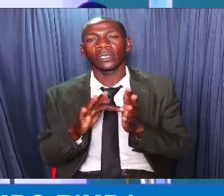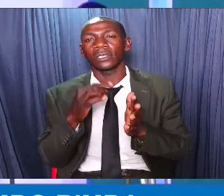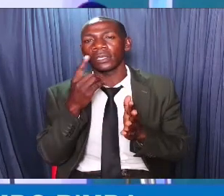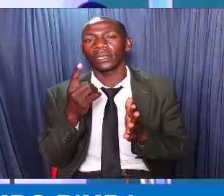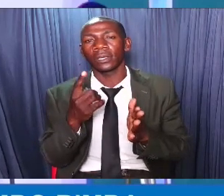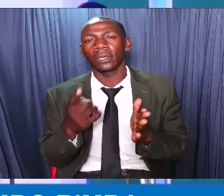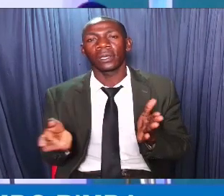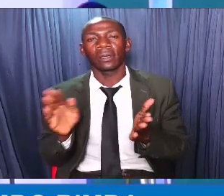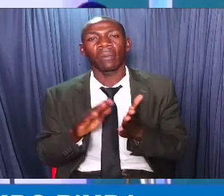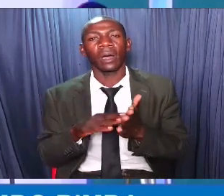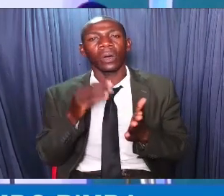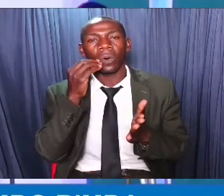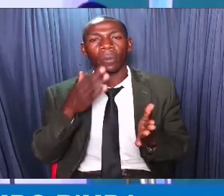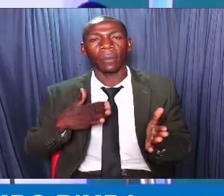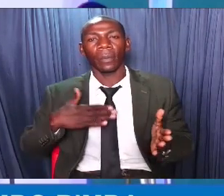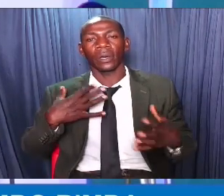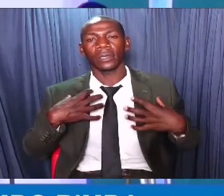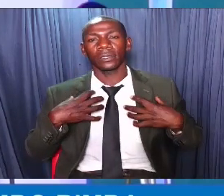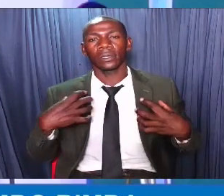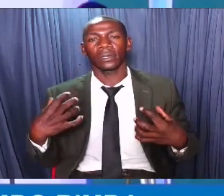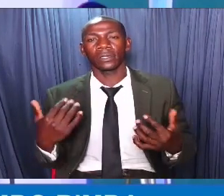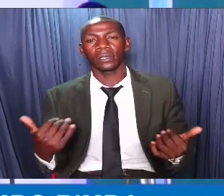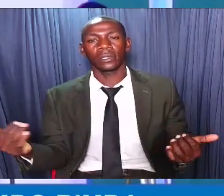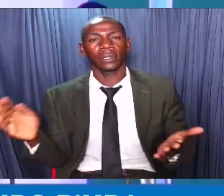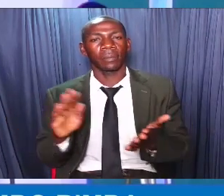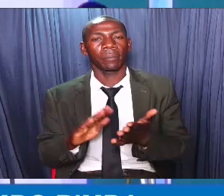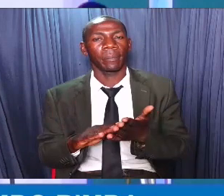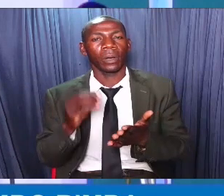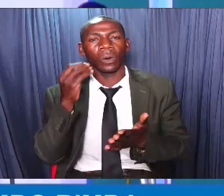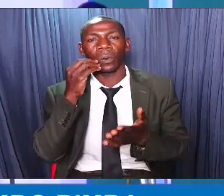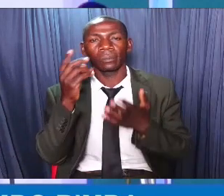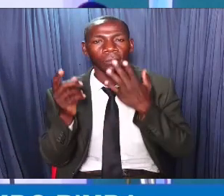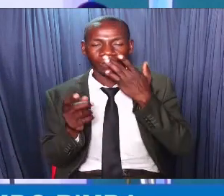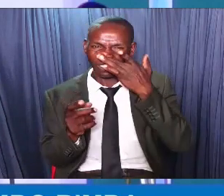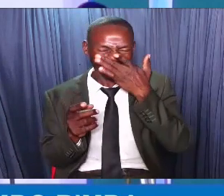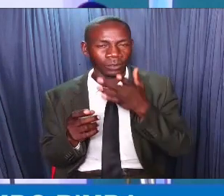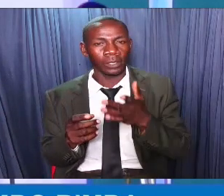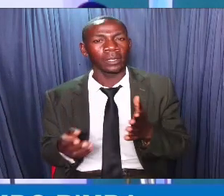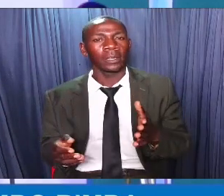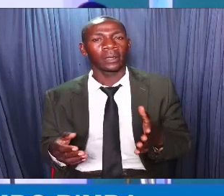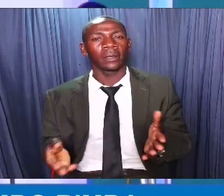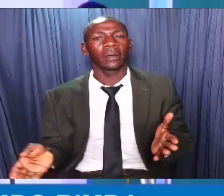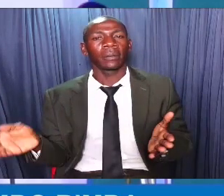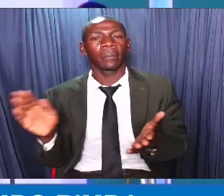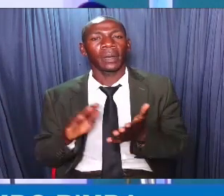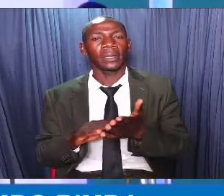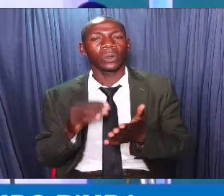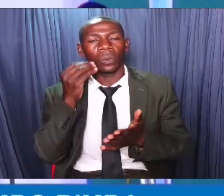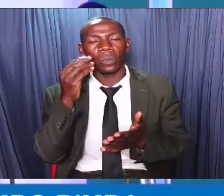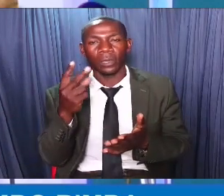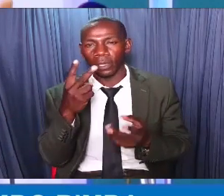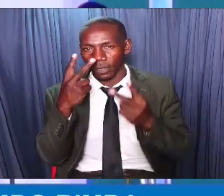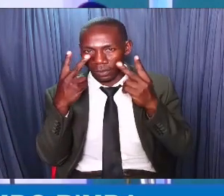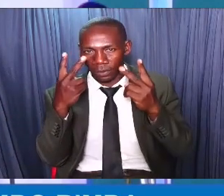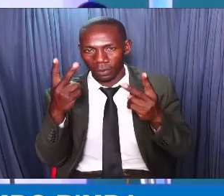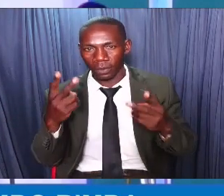Niende mwanangu amepona. I go, my child has been healed. Akaondoka akaenda. He left and gone. Na alipofika nyumbani. And when he got to his home. Akaona